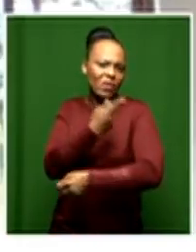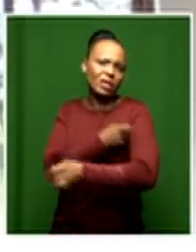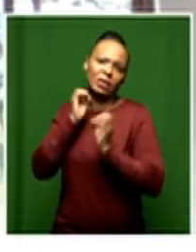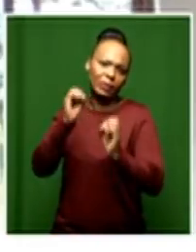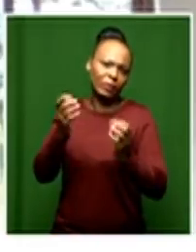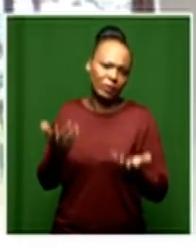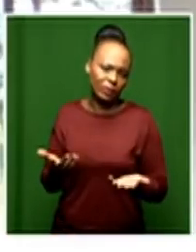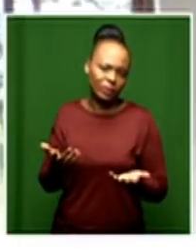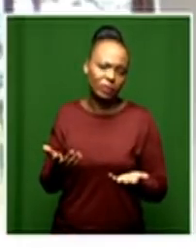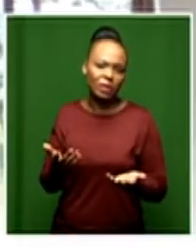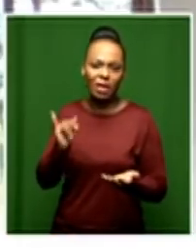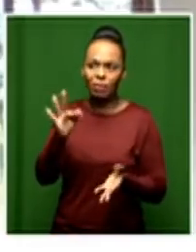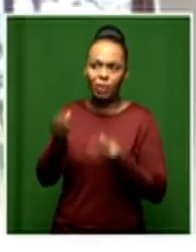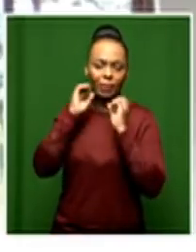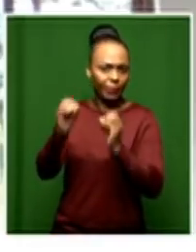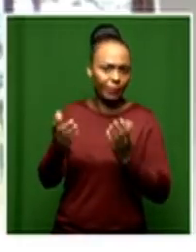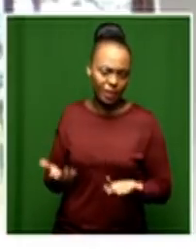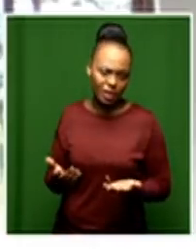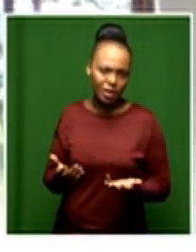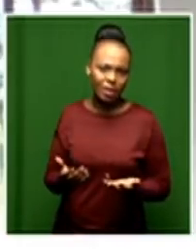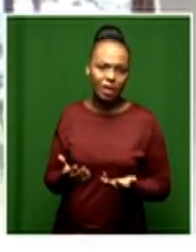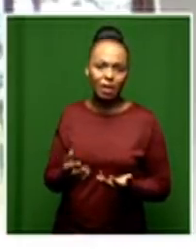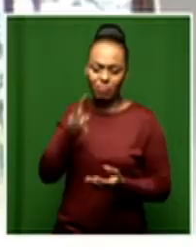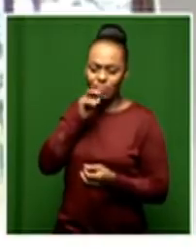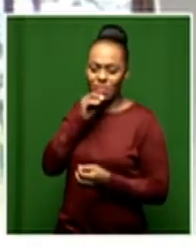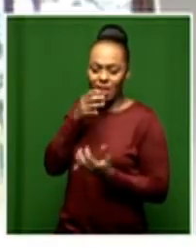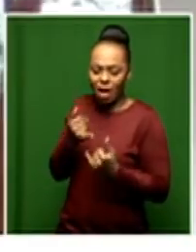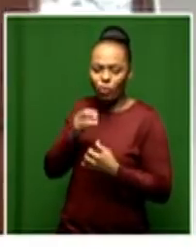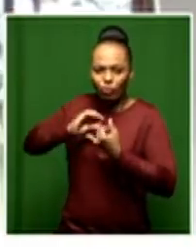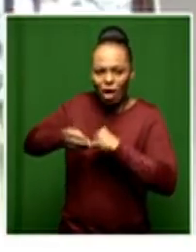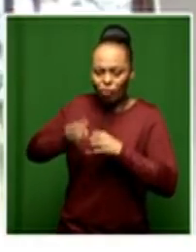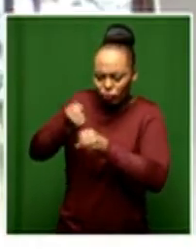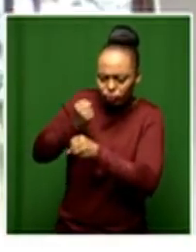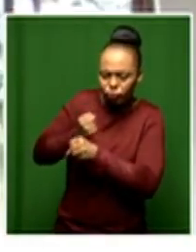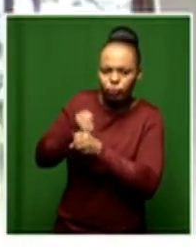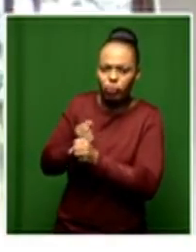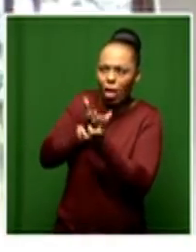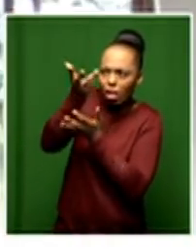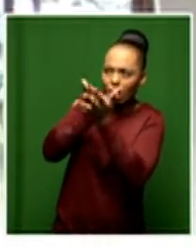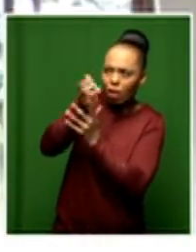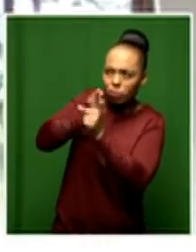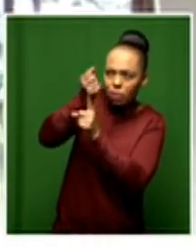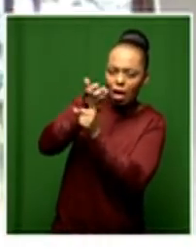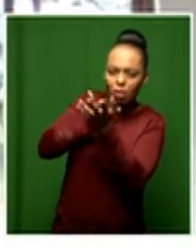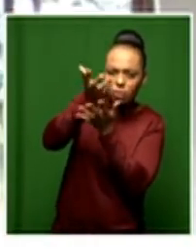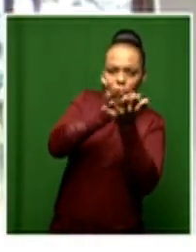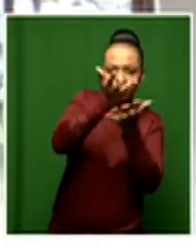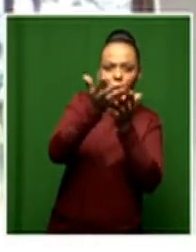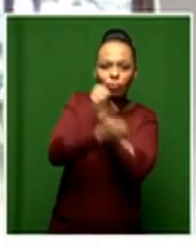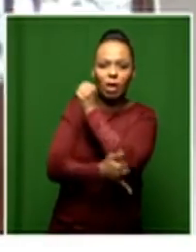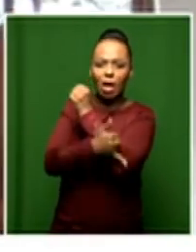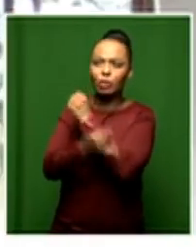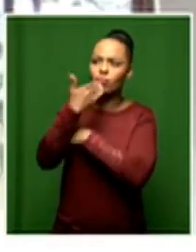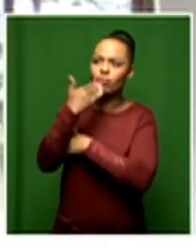So it's become a big global effort to try to also roll that in other countries that don't have